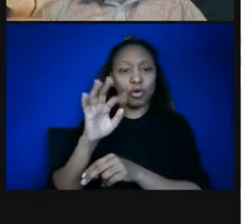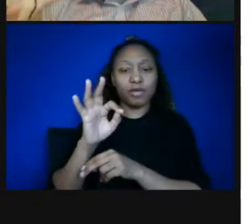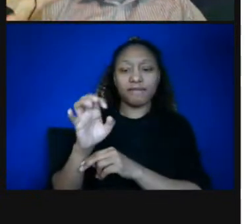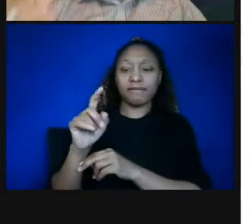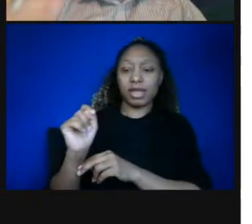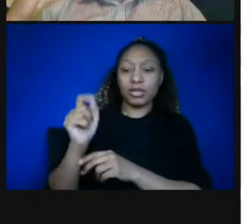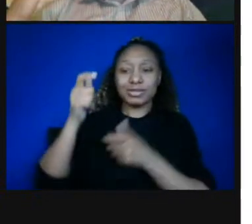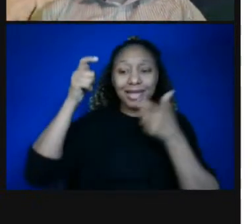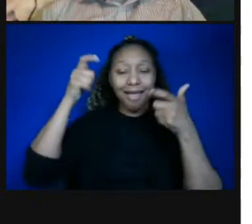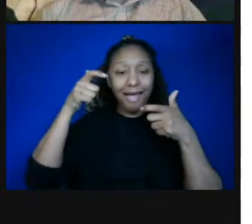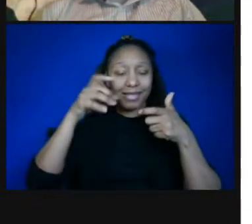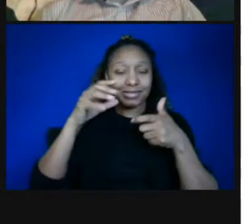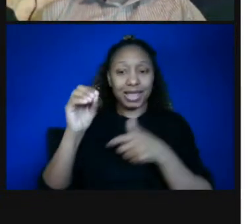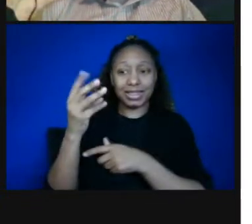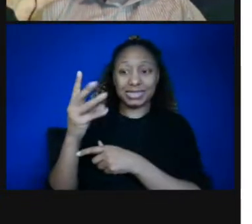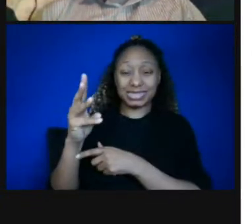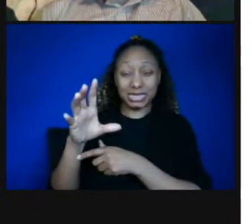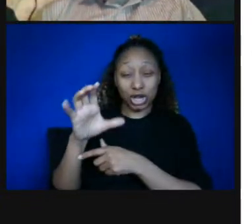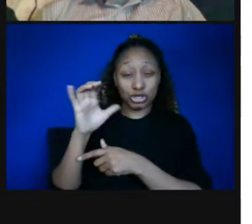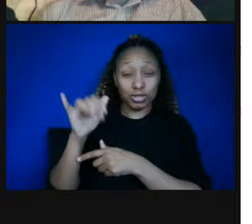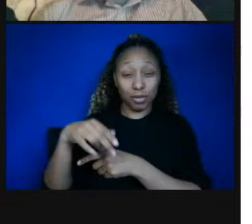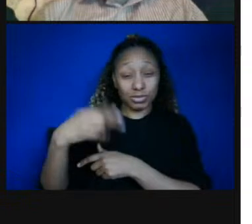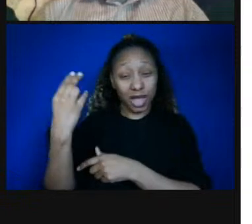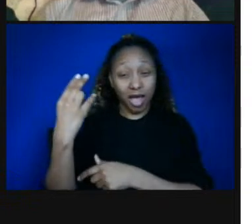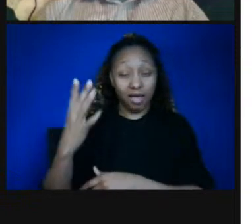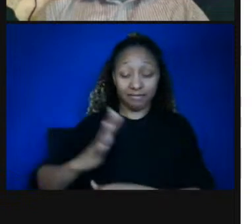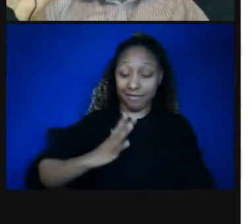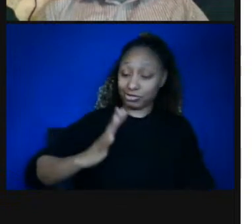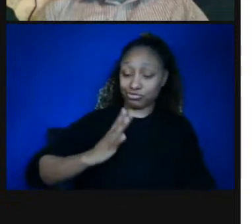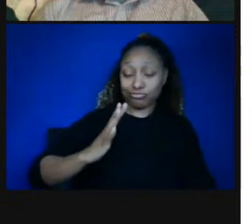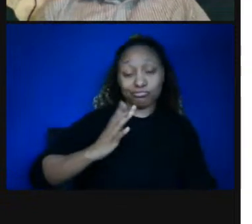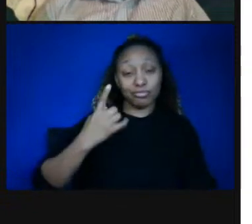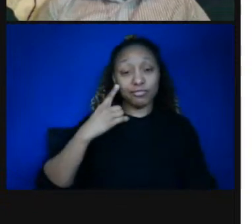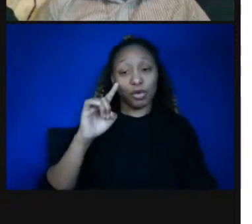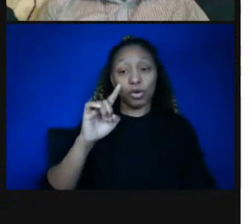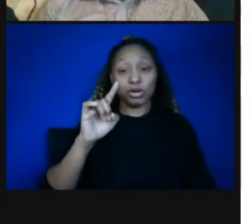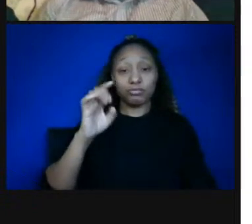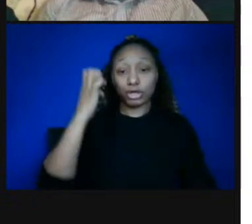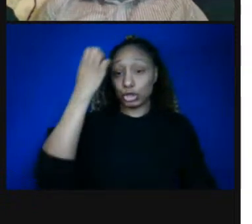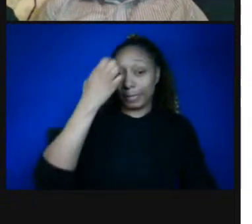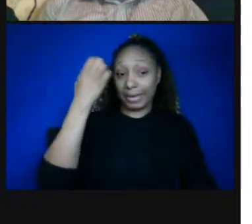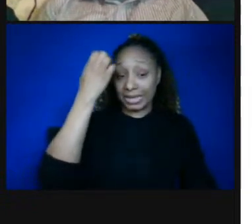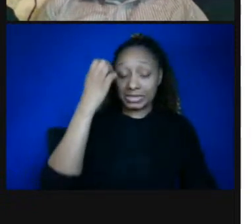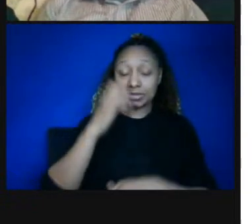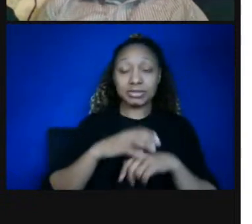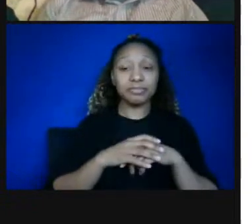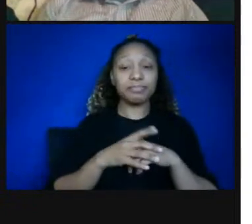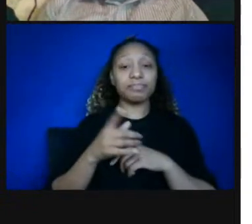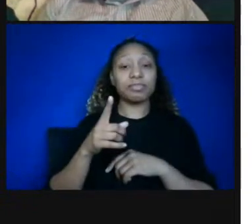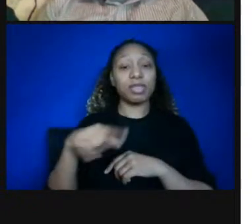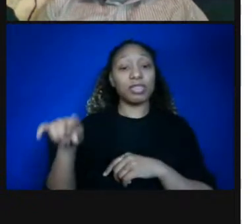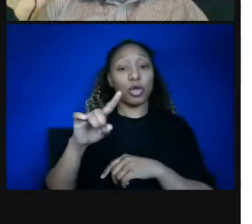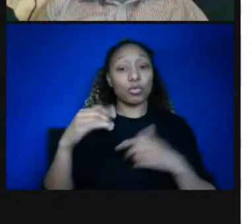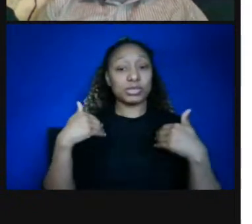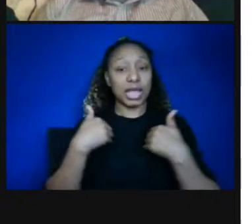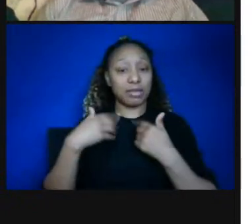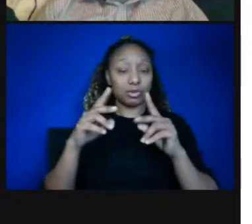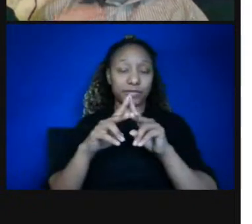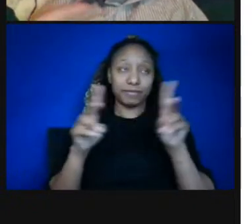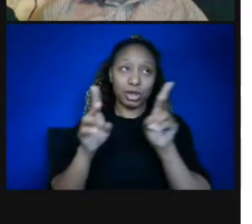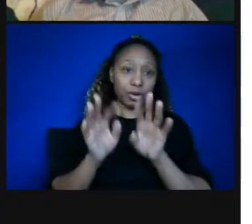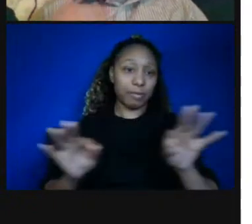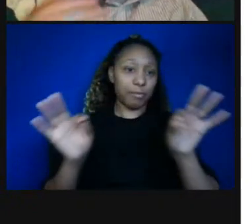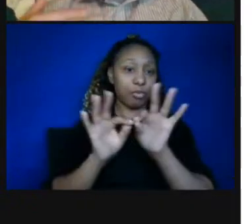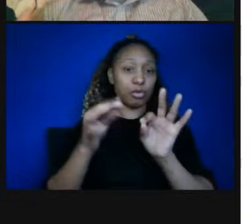in the 1600s was high fashion for Europeans. But these animals are very important to